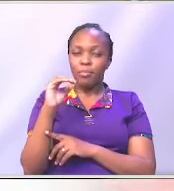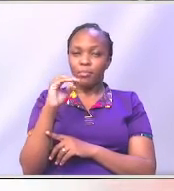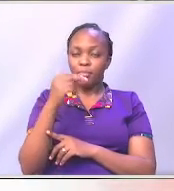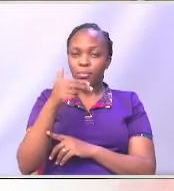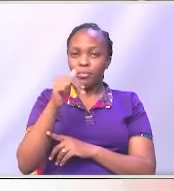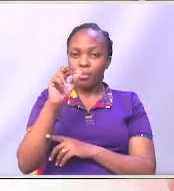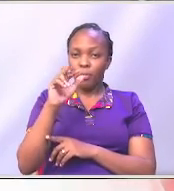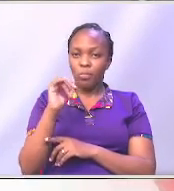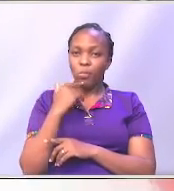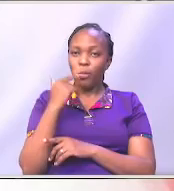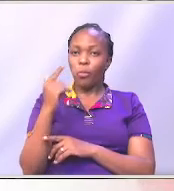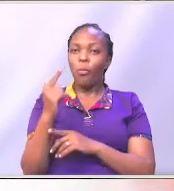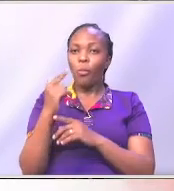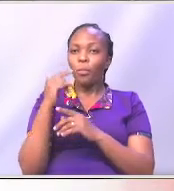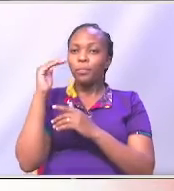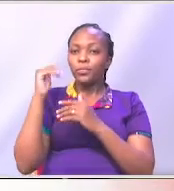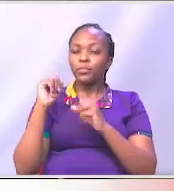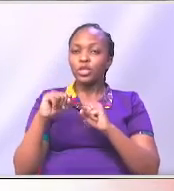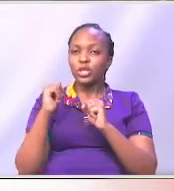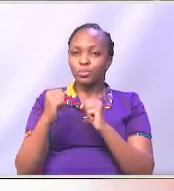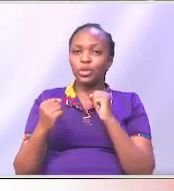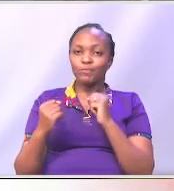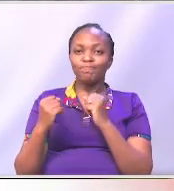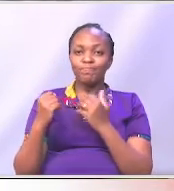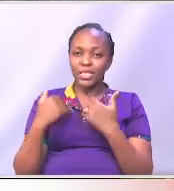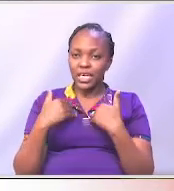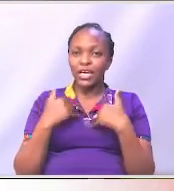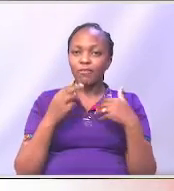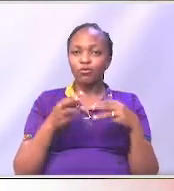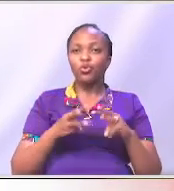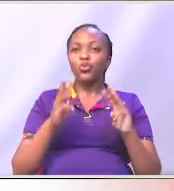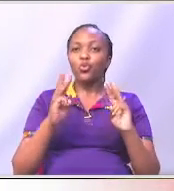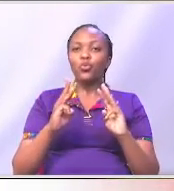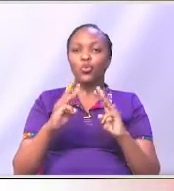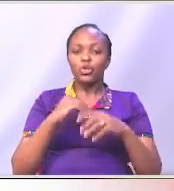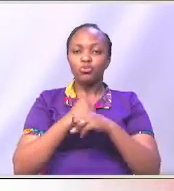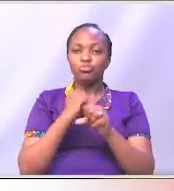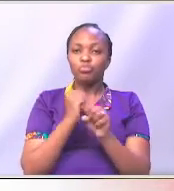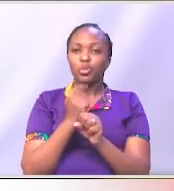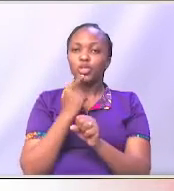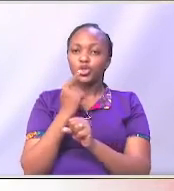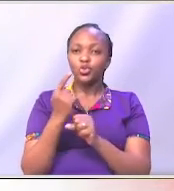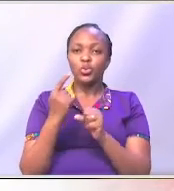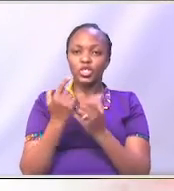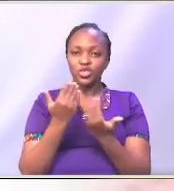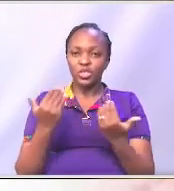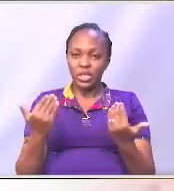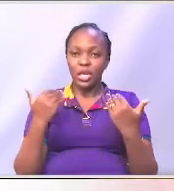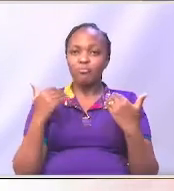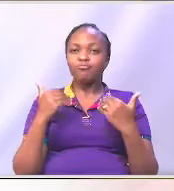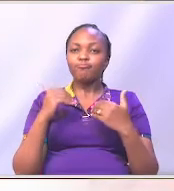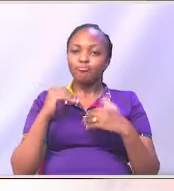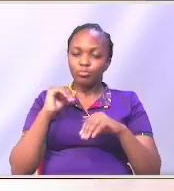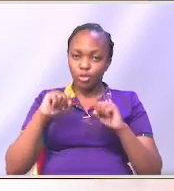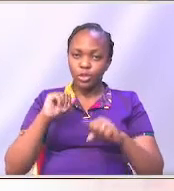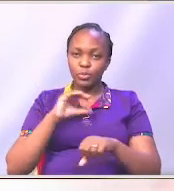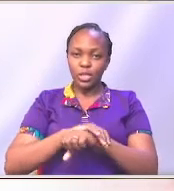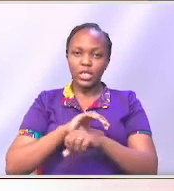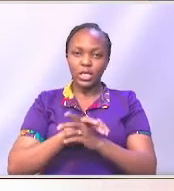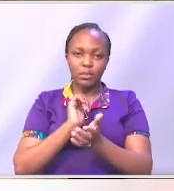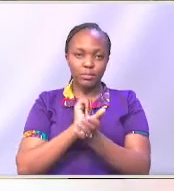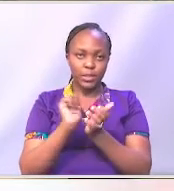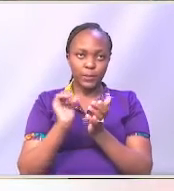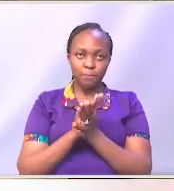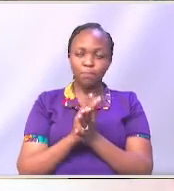with measures that will prevent the rising cases of indiscipline among students. Nancy Masharia also confirmed that the